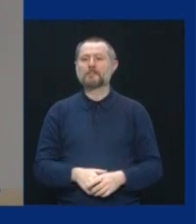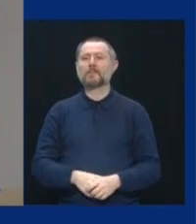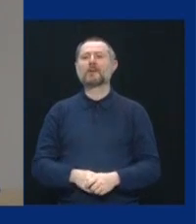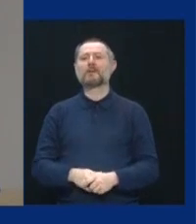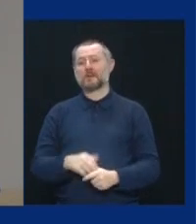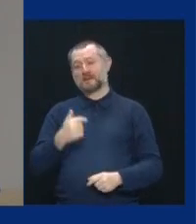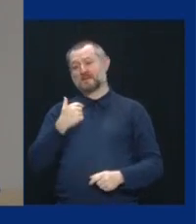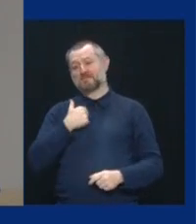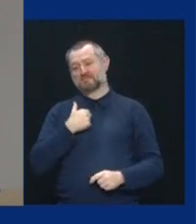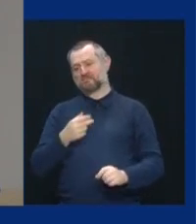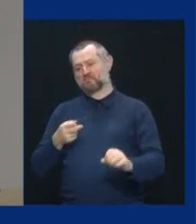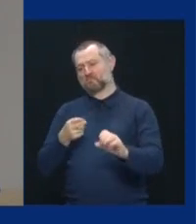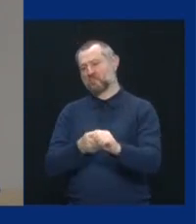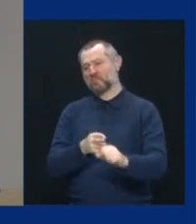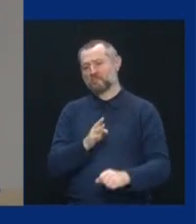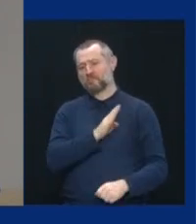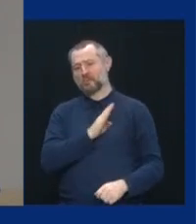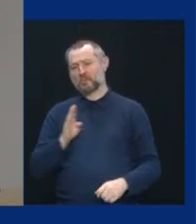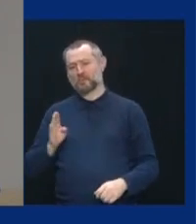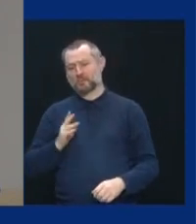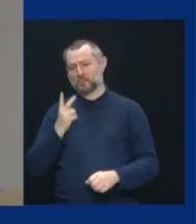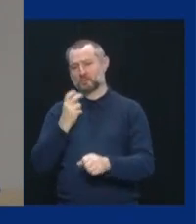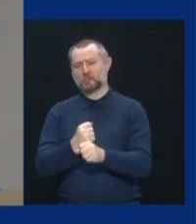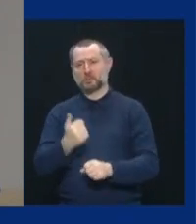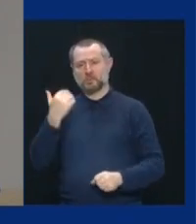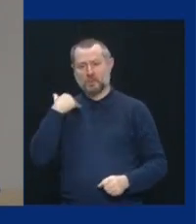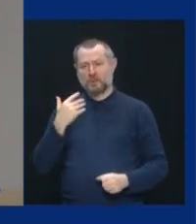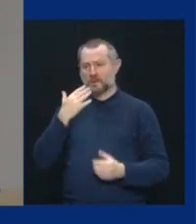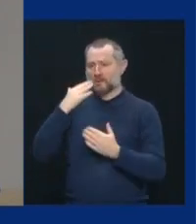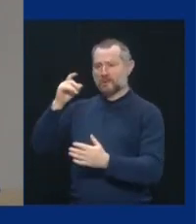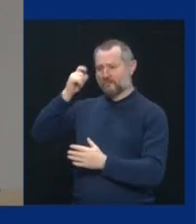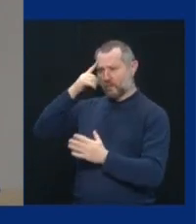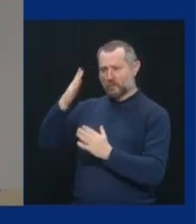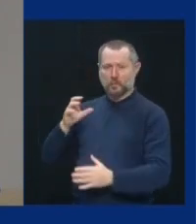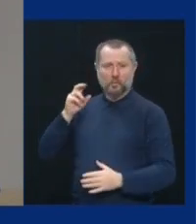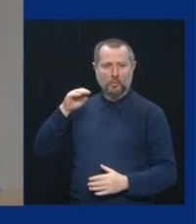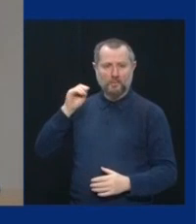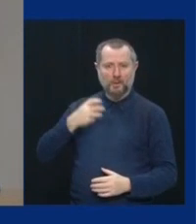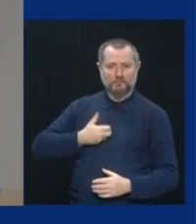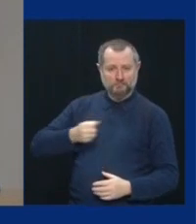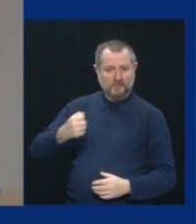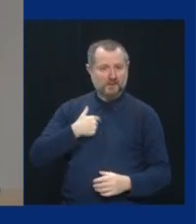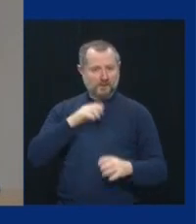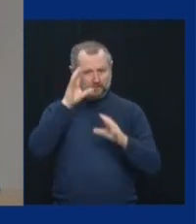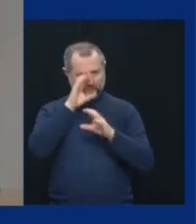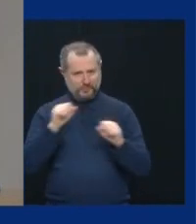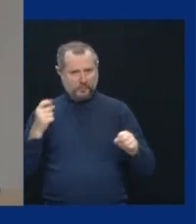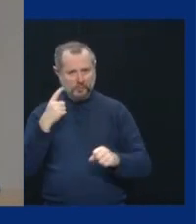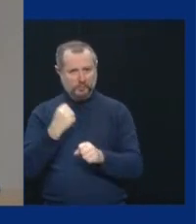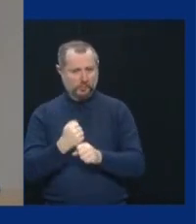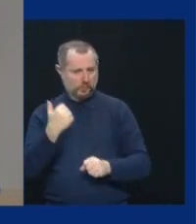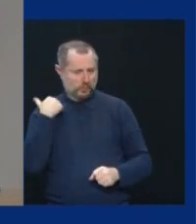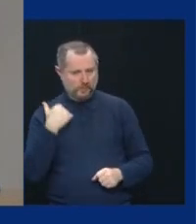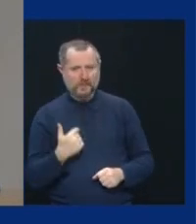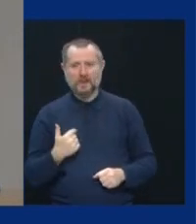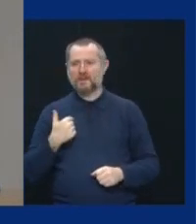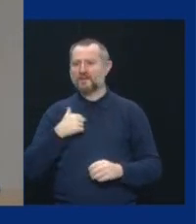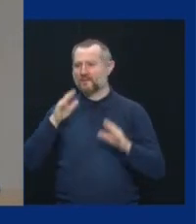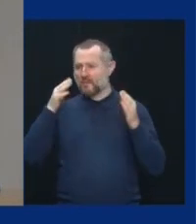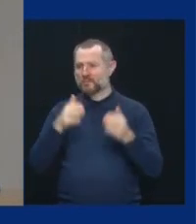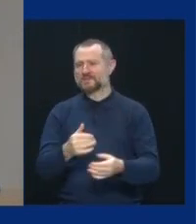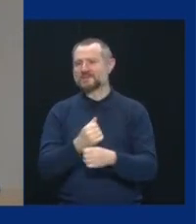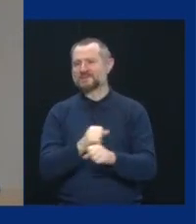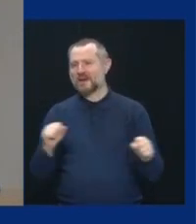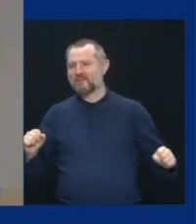at Governor Cuomo's invitation 2 years ago and becoming president of Transit 1 year ago, I've had to be focused on the issues of safety and